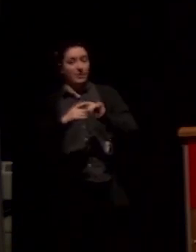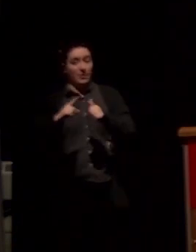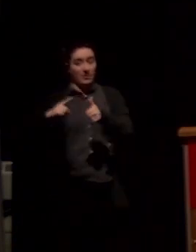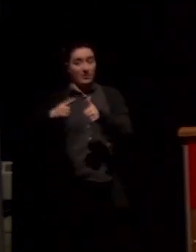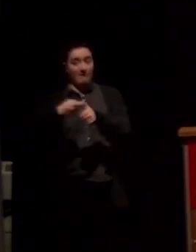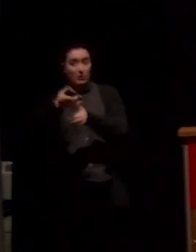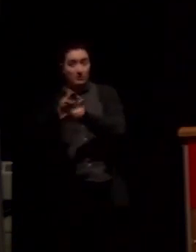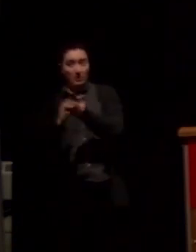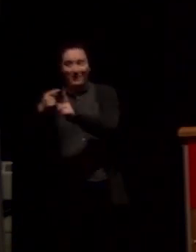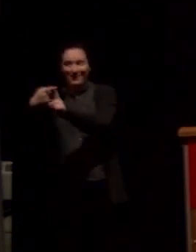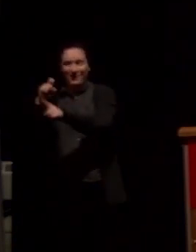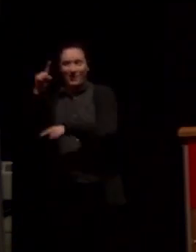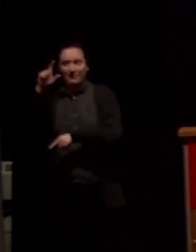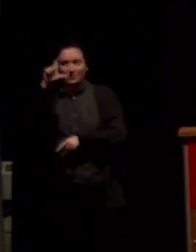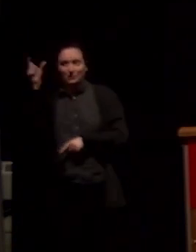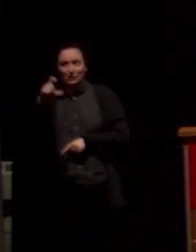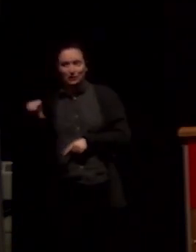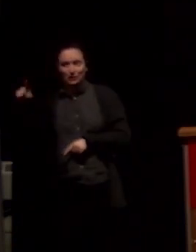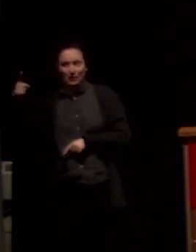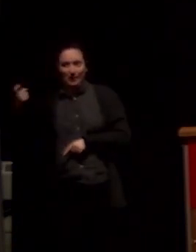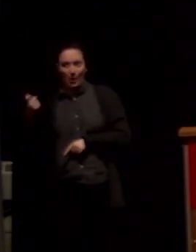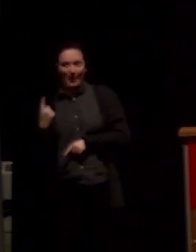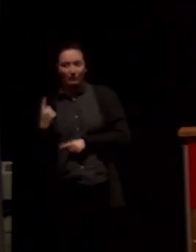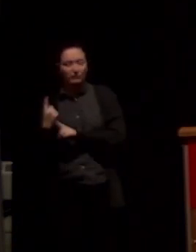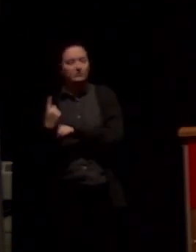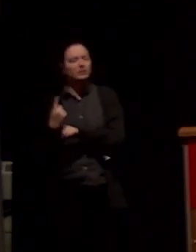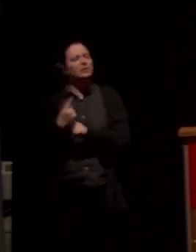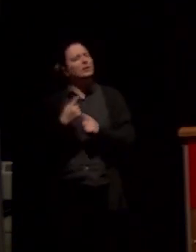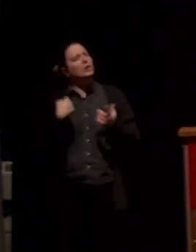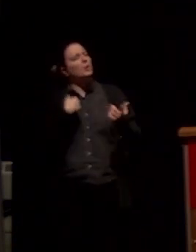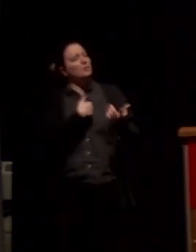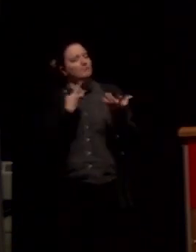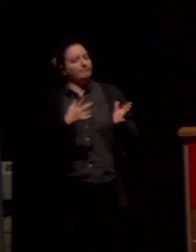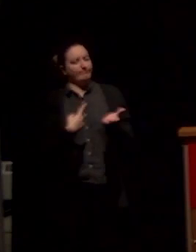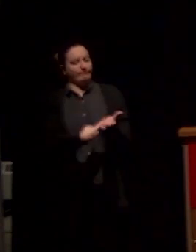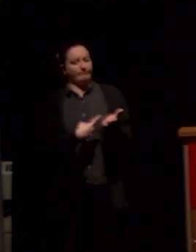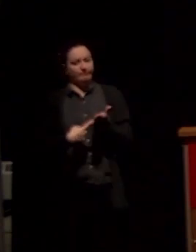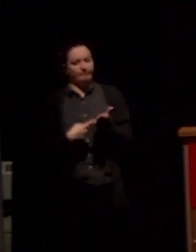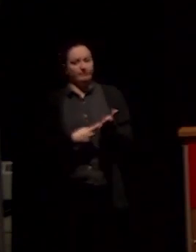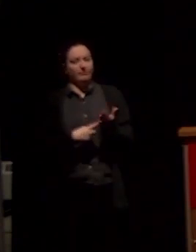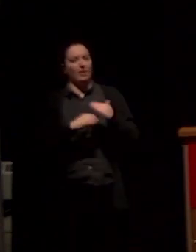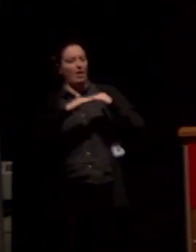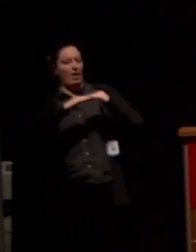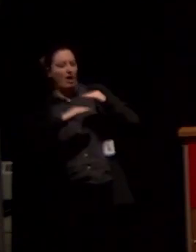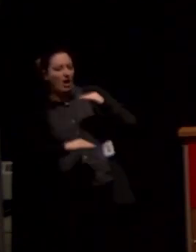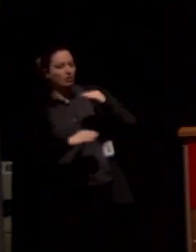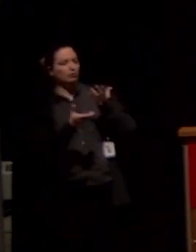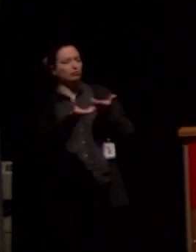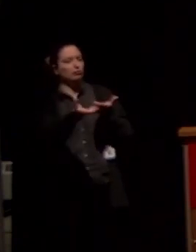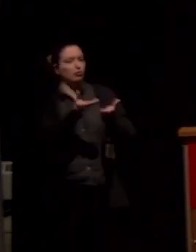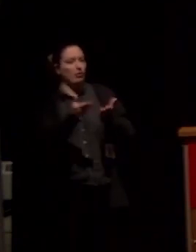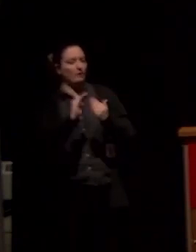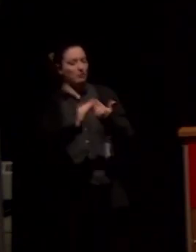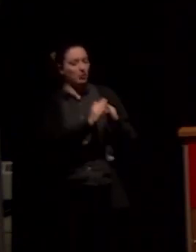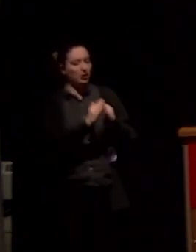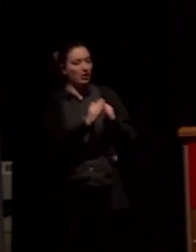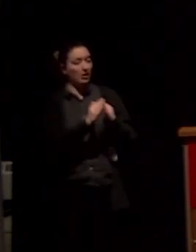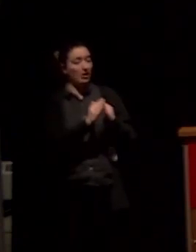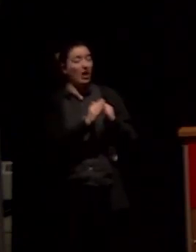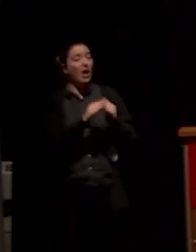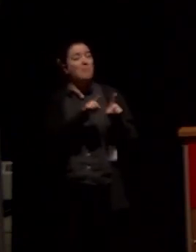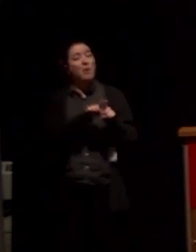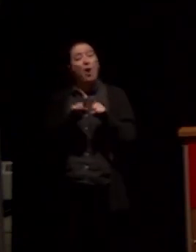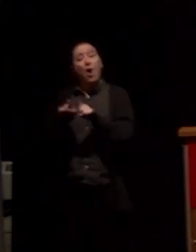from Zoom, and the question is, we've talked about underserved communities and lack of providers, but we've also seen high rates of burnout